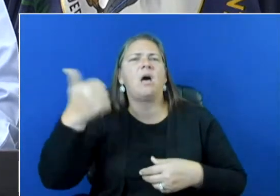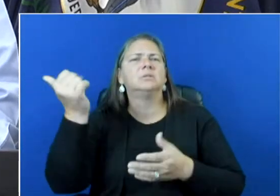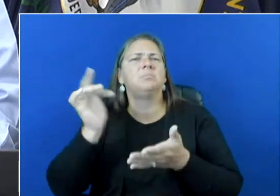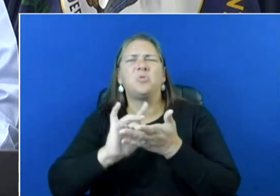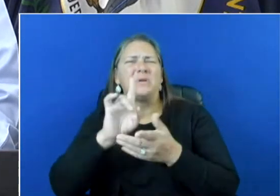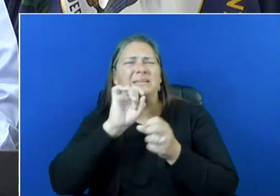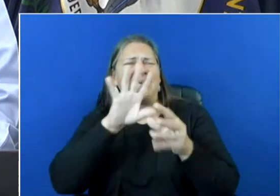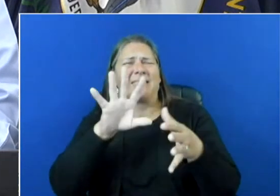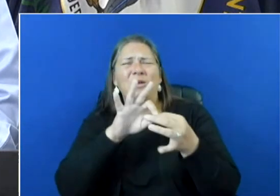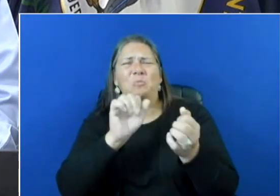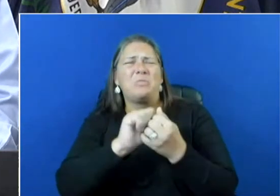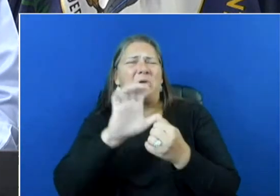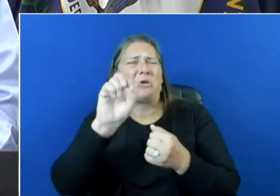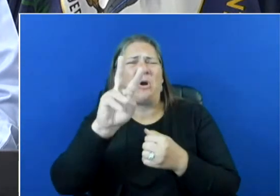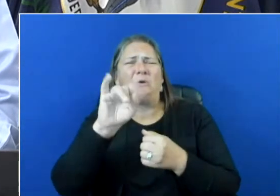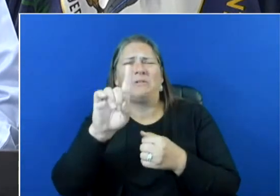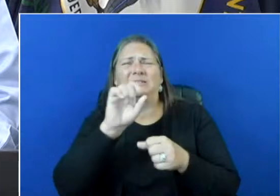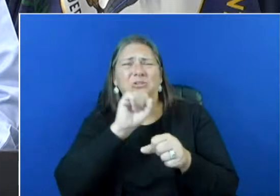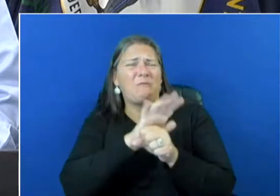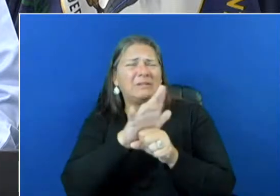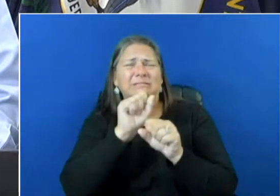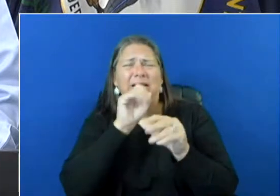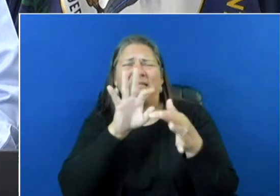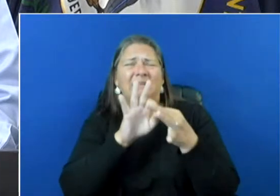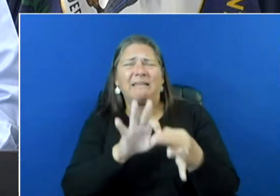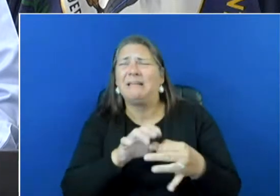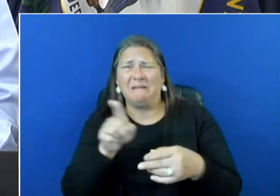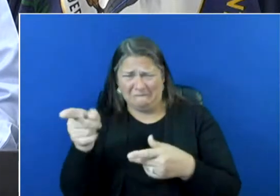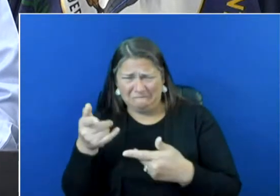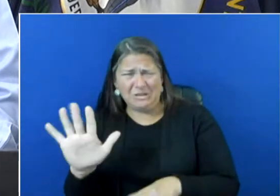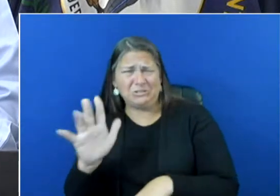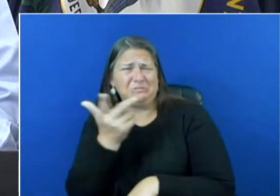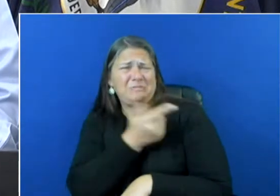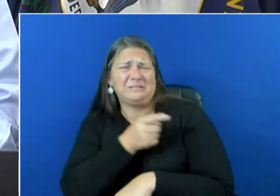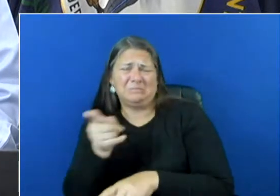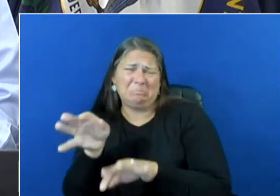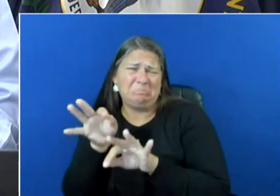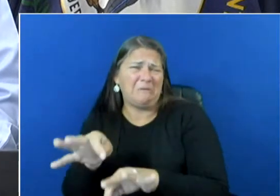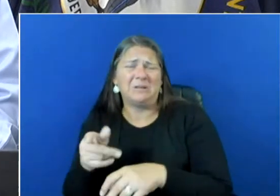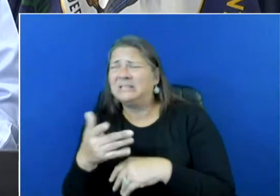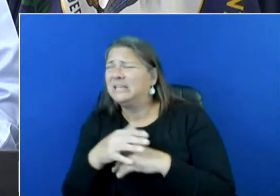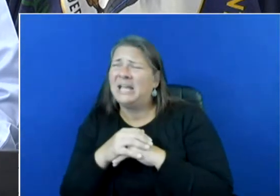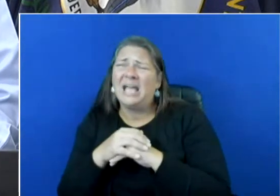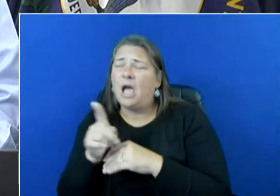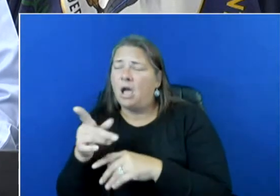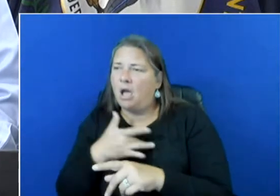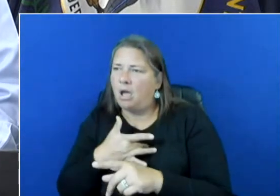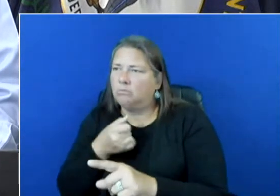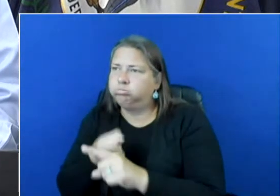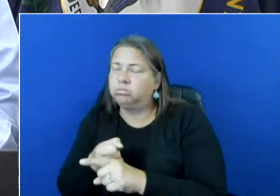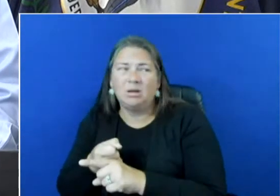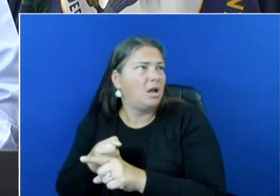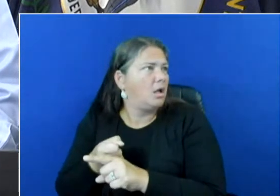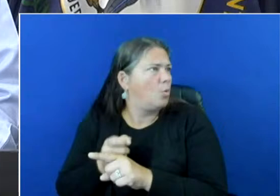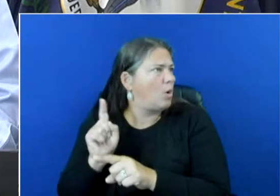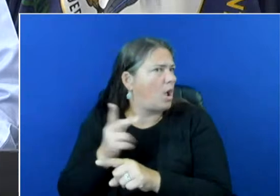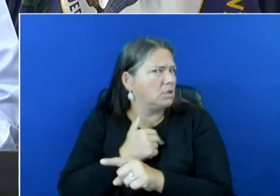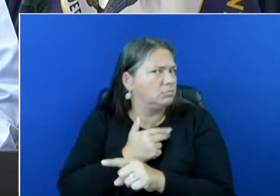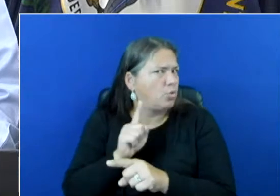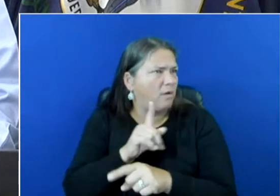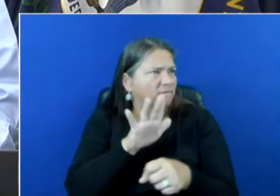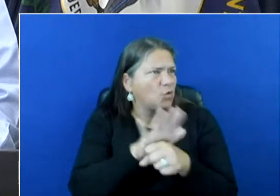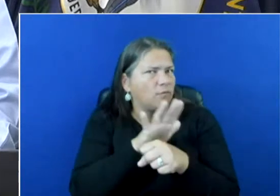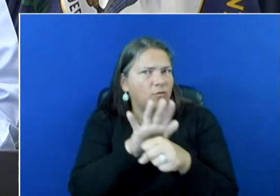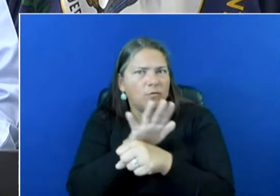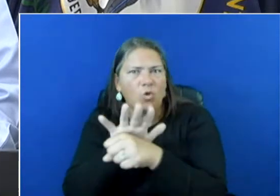with COVID, and that person, let's say, had been vaccinated and was protected. They can't get the help they need and they die. And we're